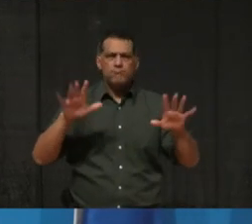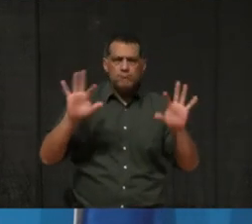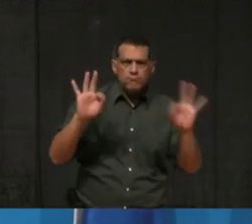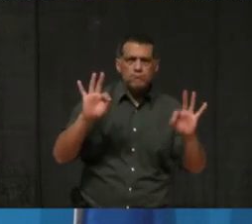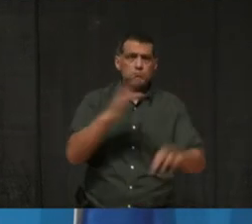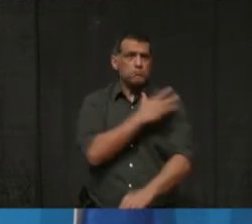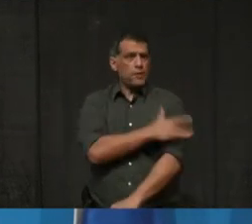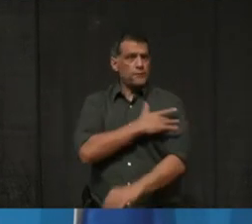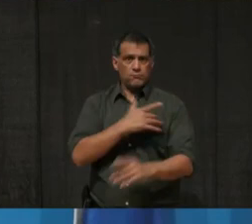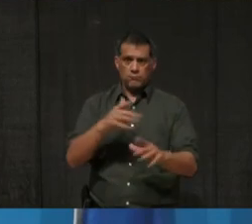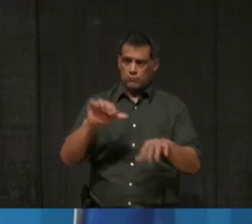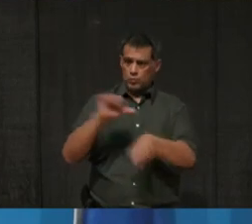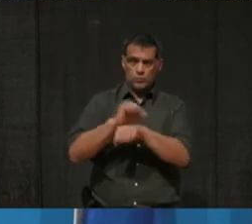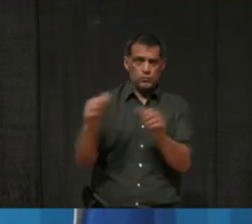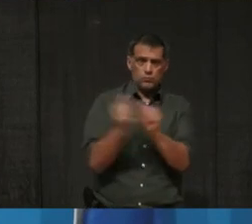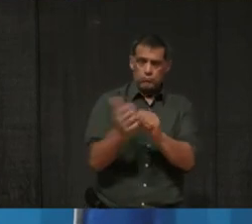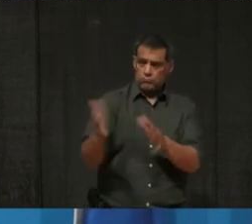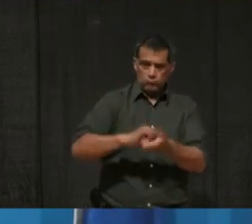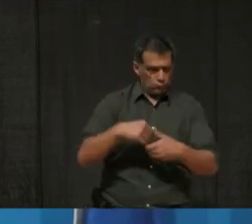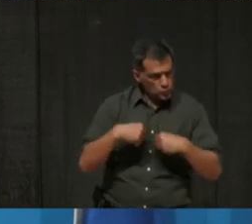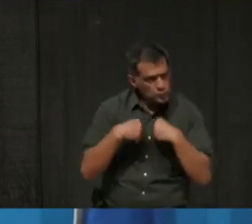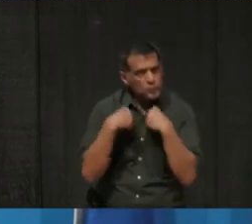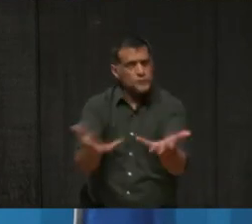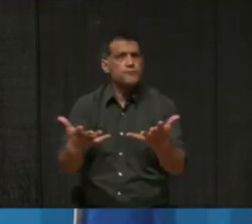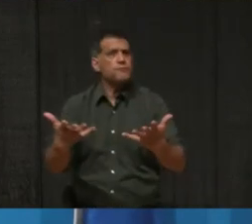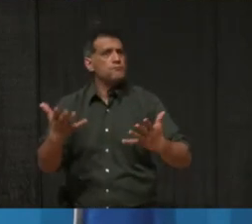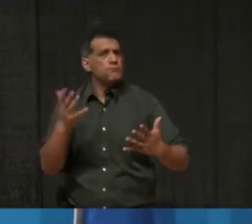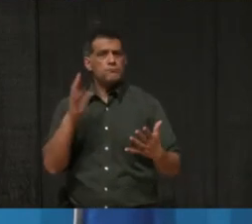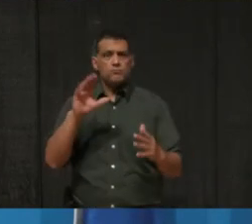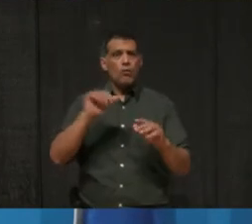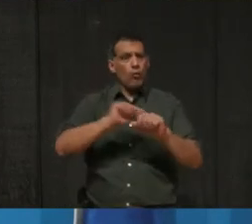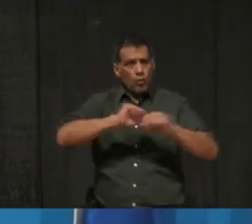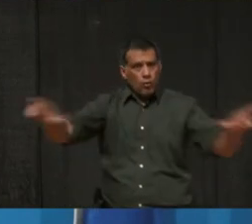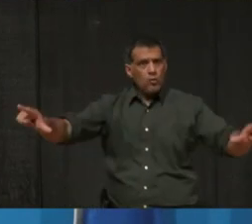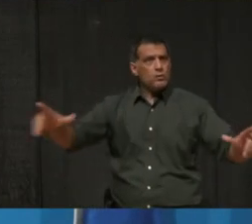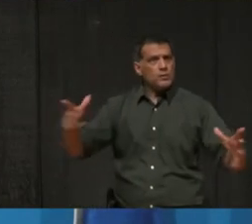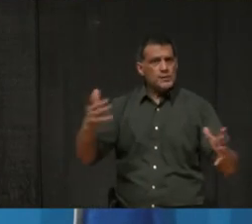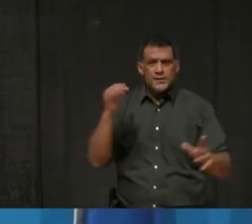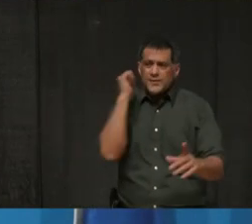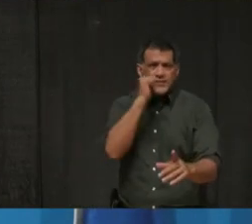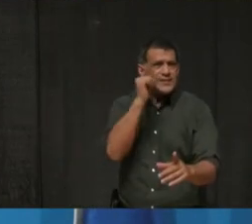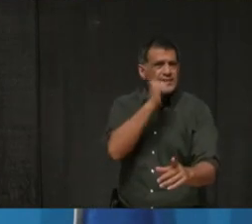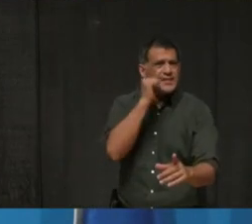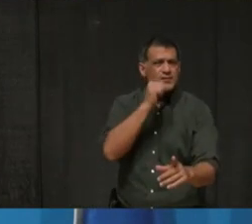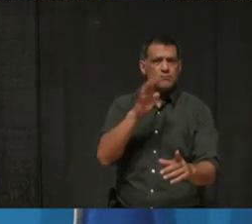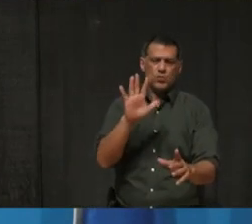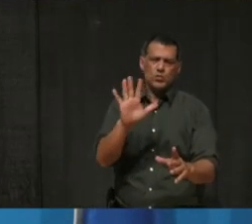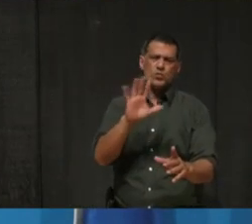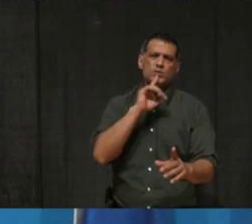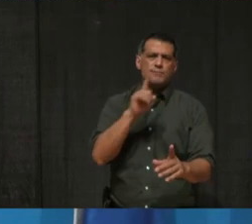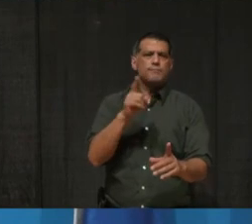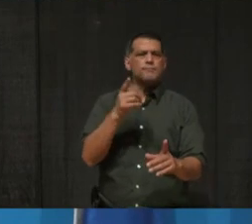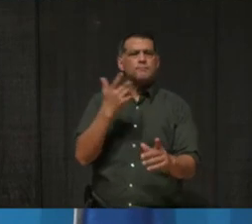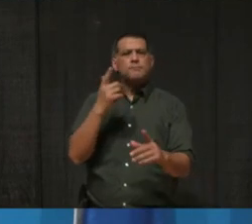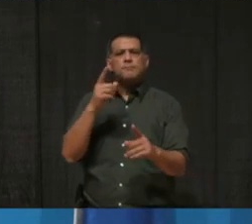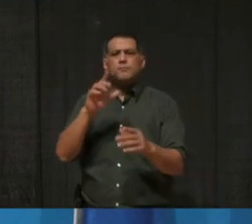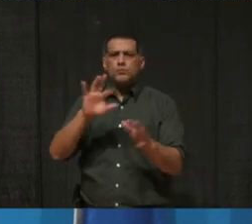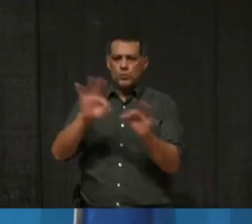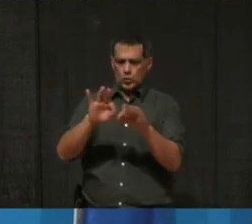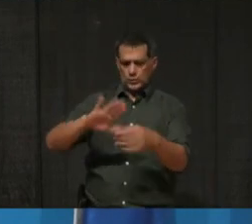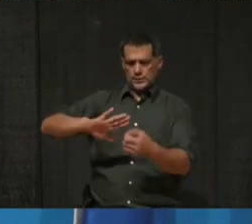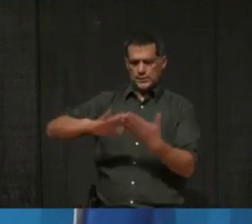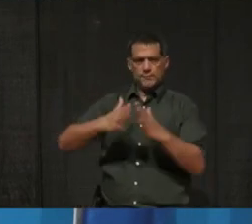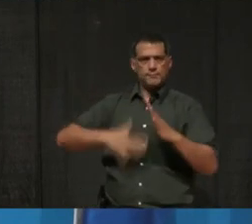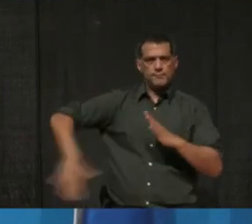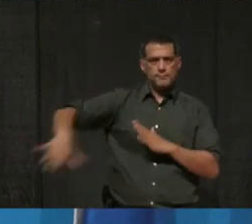partners. This does not mean rapid testing every student all the time, but it means deploying it particularly in high-risk neighborhoods where there might be a school